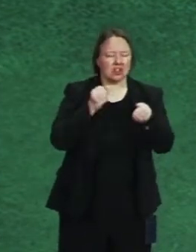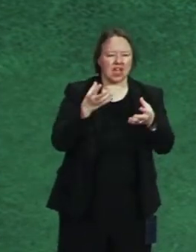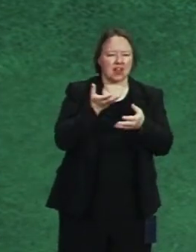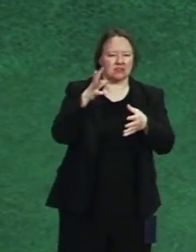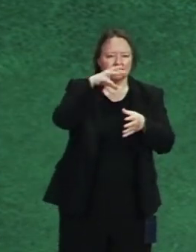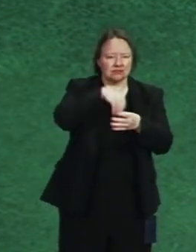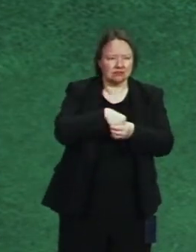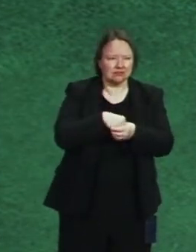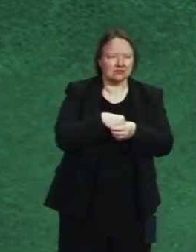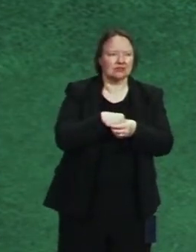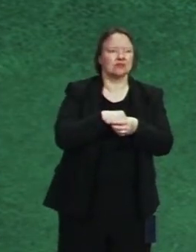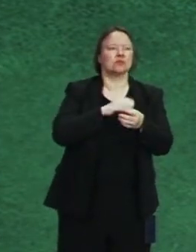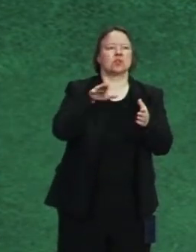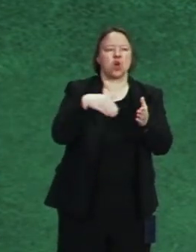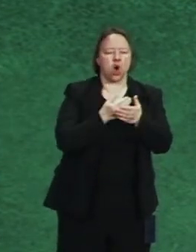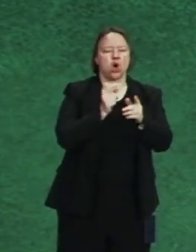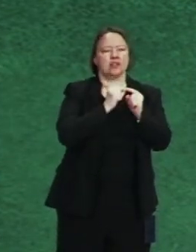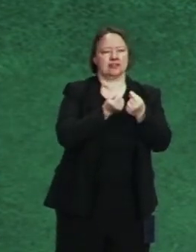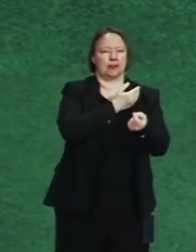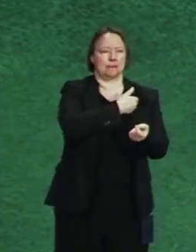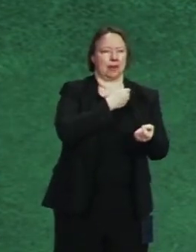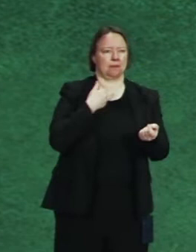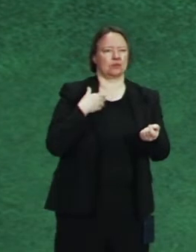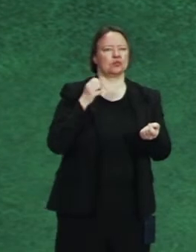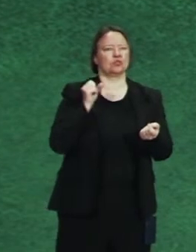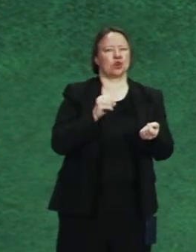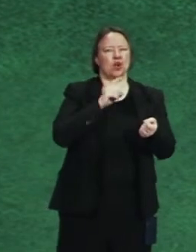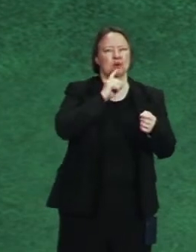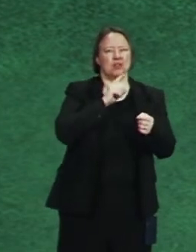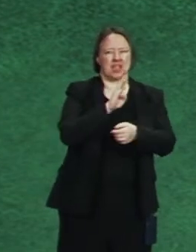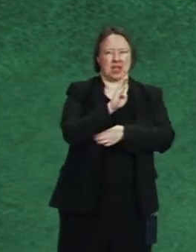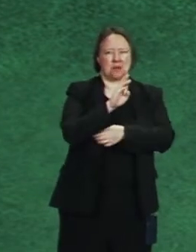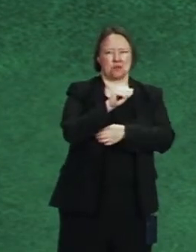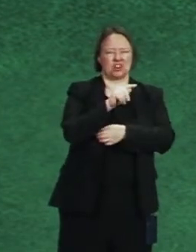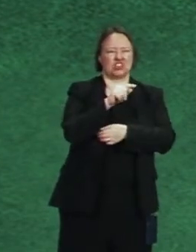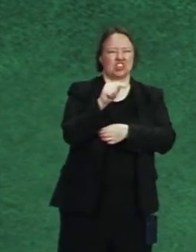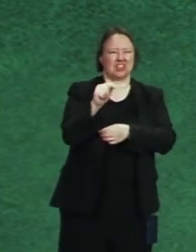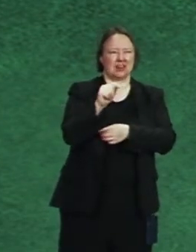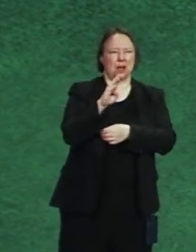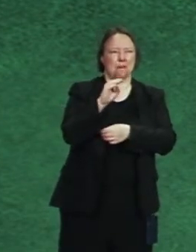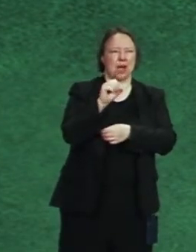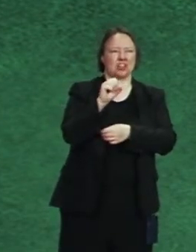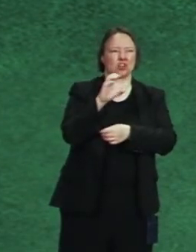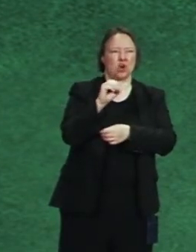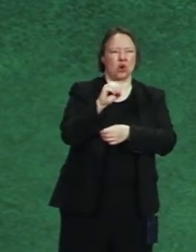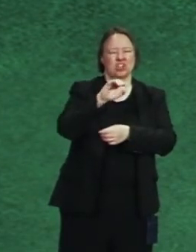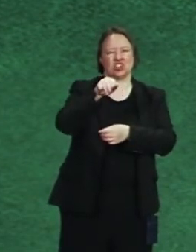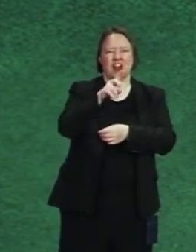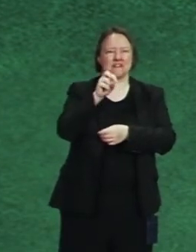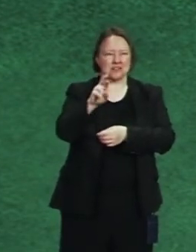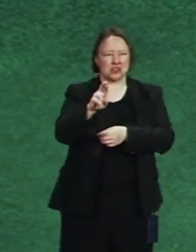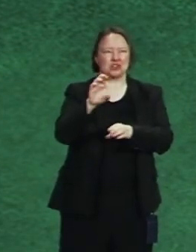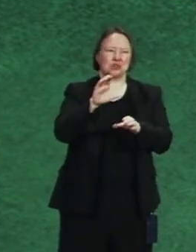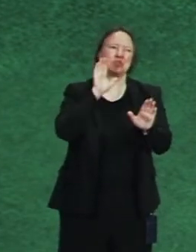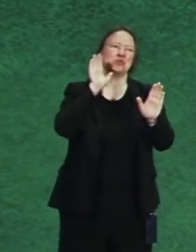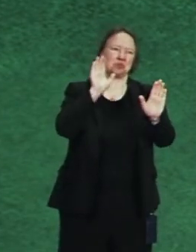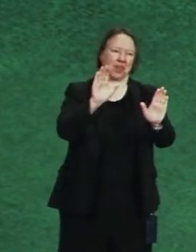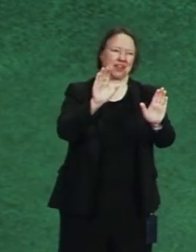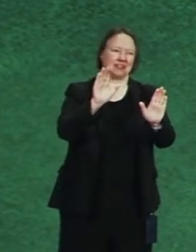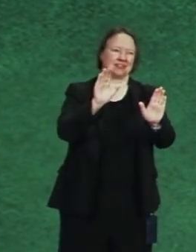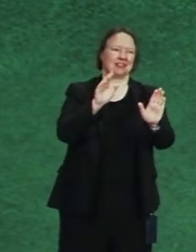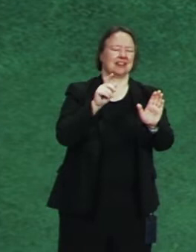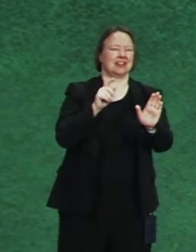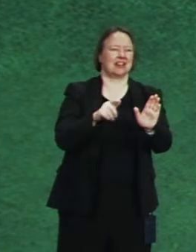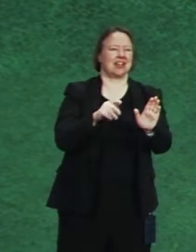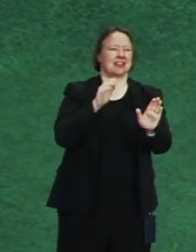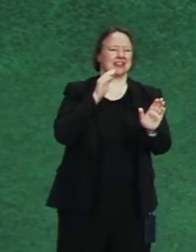by all of our team members. So Bridget, Vasco, and Jennifer have been doing great. You're watching this.